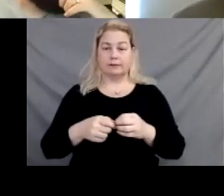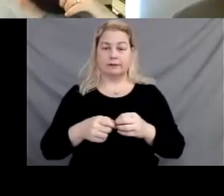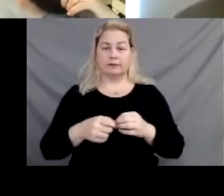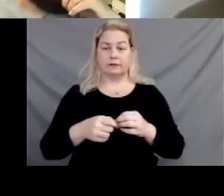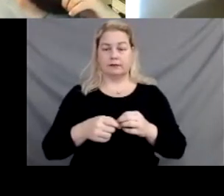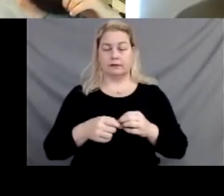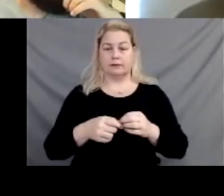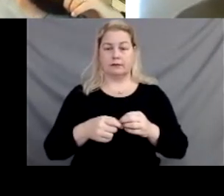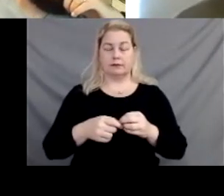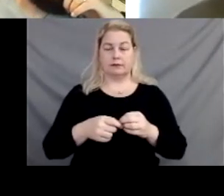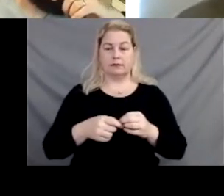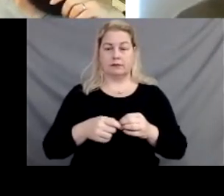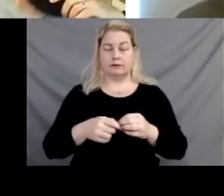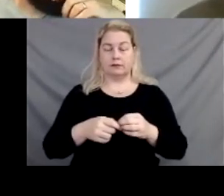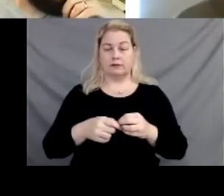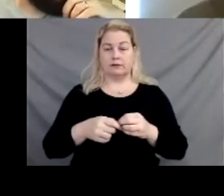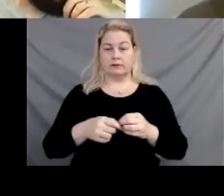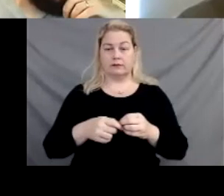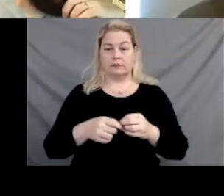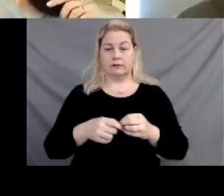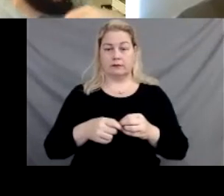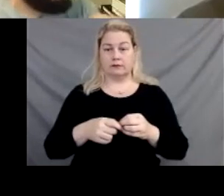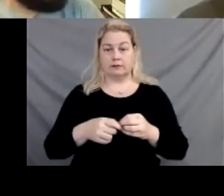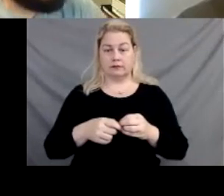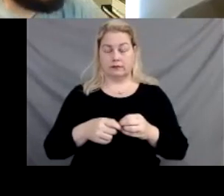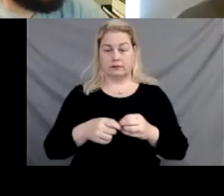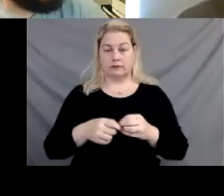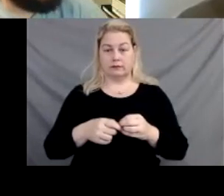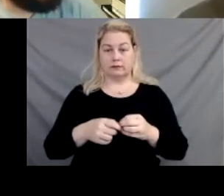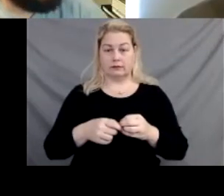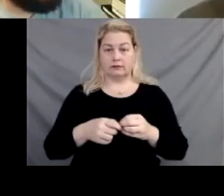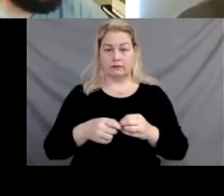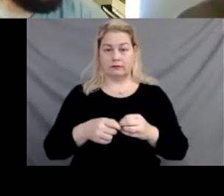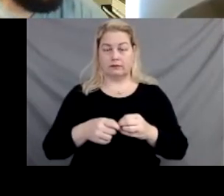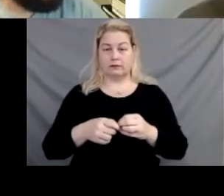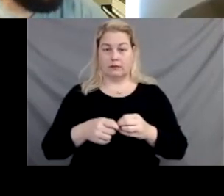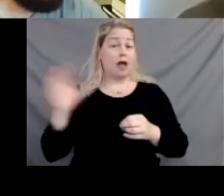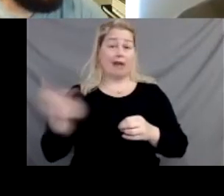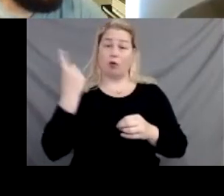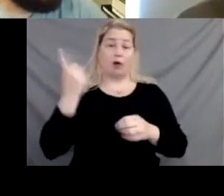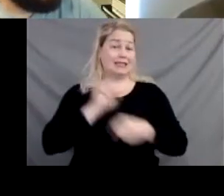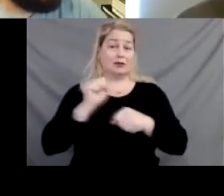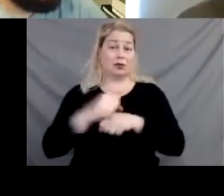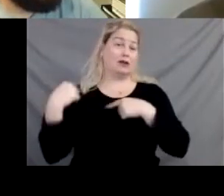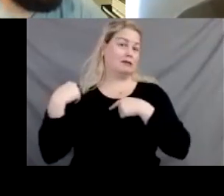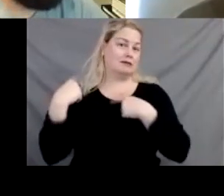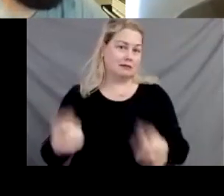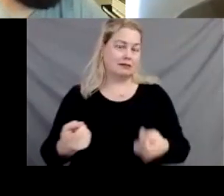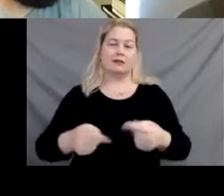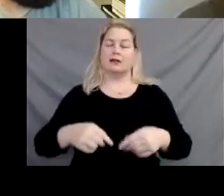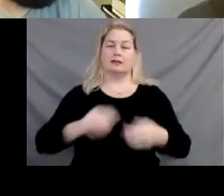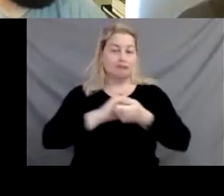work is, and everyone has been working really hard, I would like